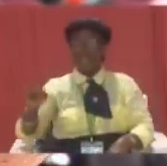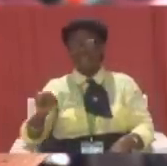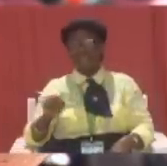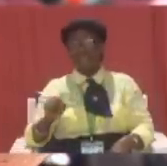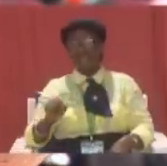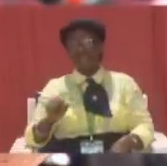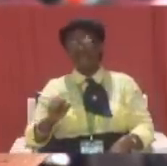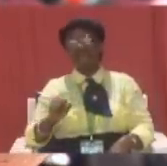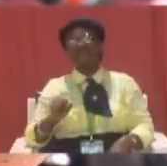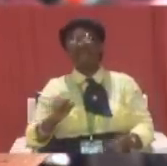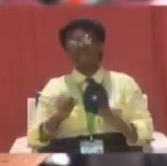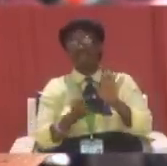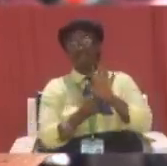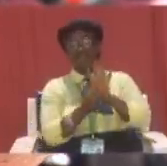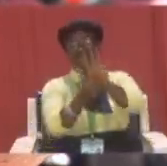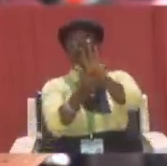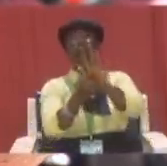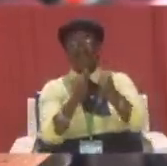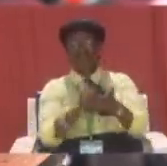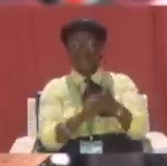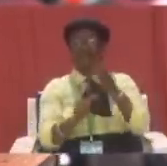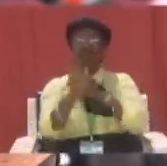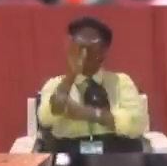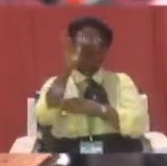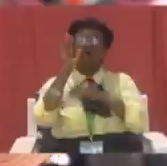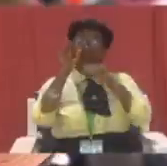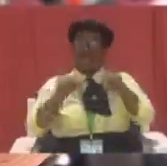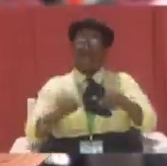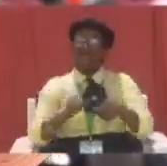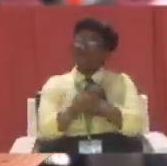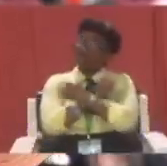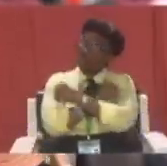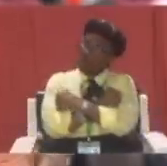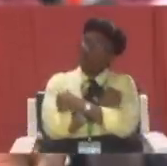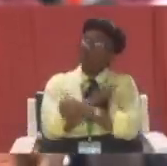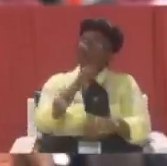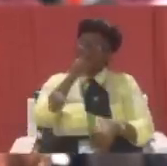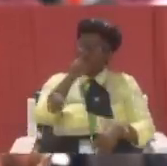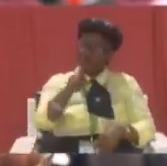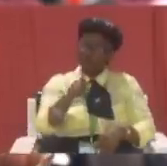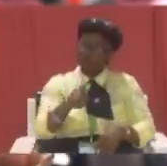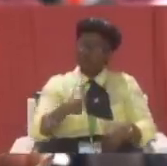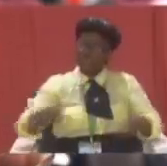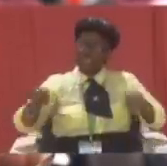that God can love you even before you are born.